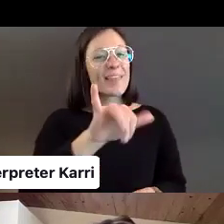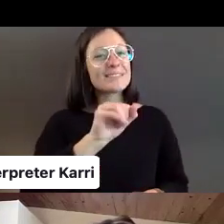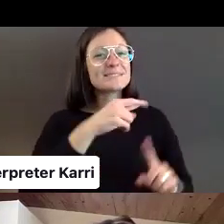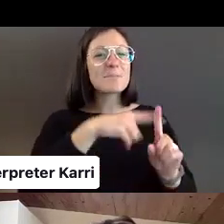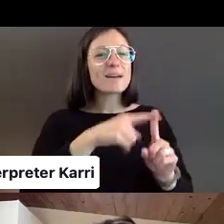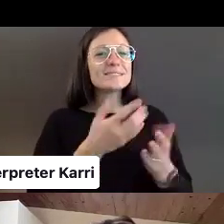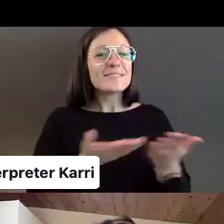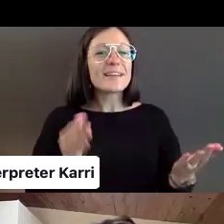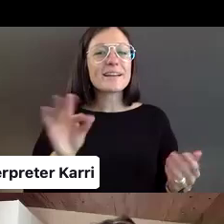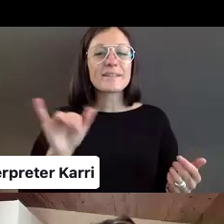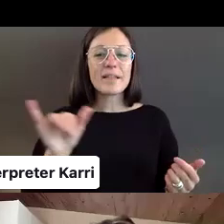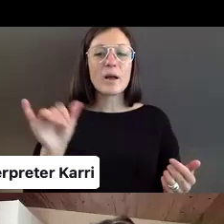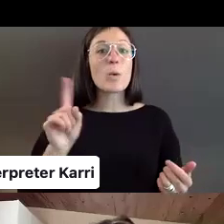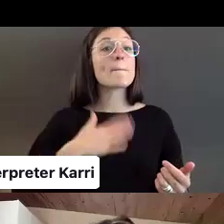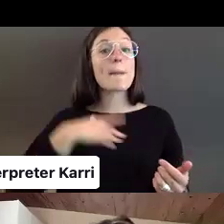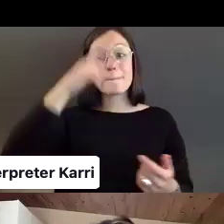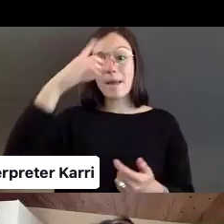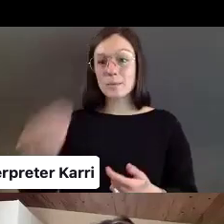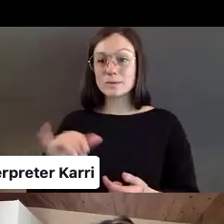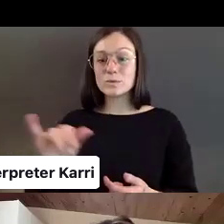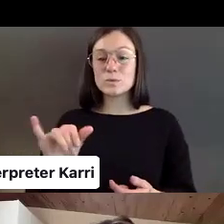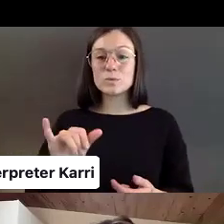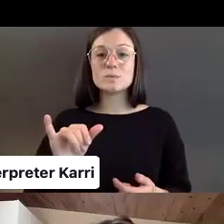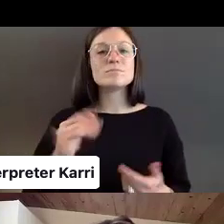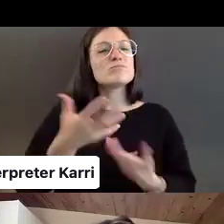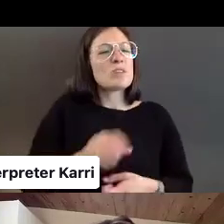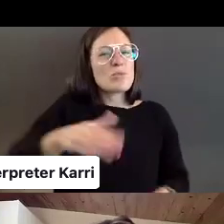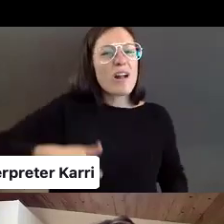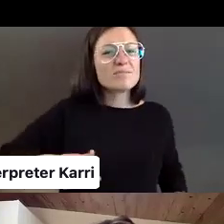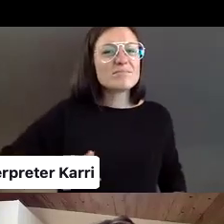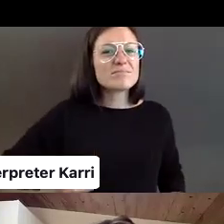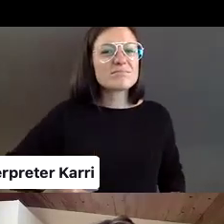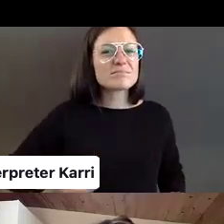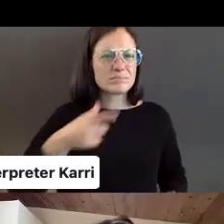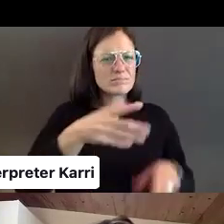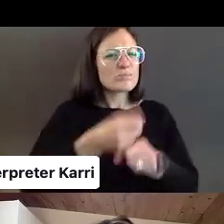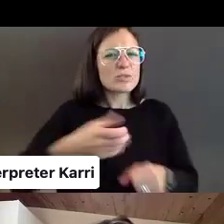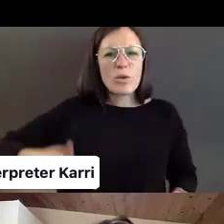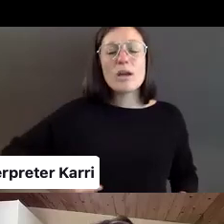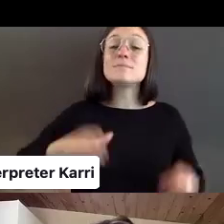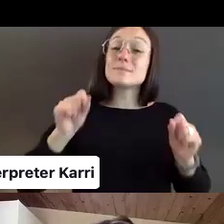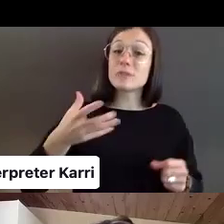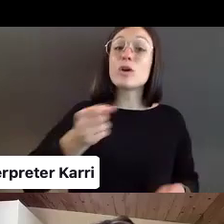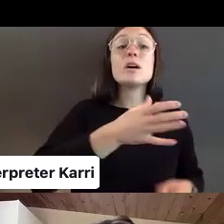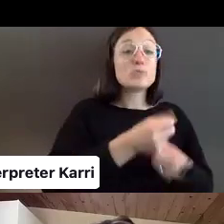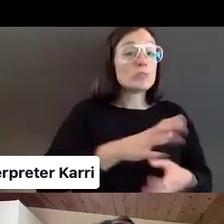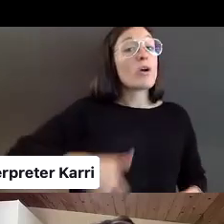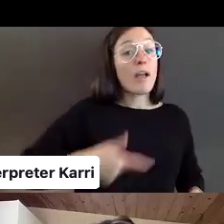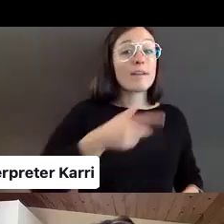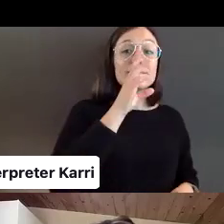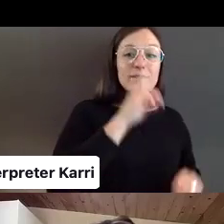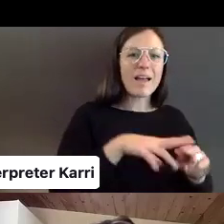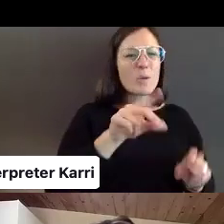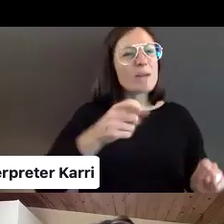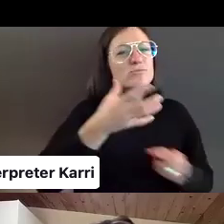thing of where my mind immediately went was like, trust your gut. And you can trust your gut that you're having a good time, but you can also trust your gut that you're not into it